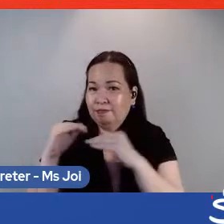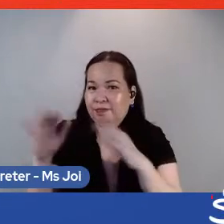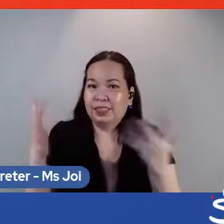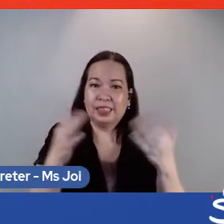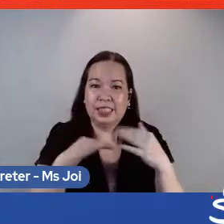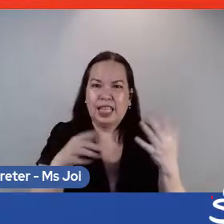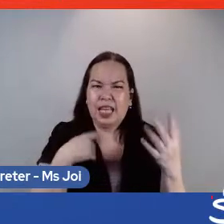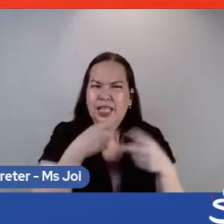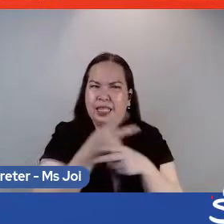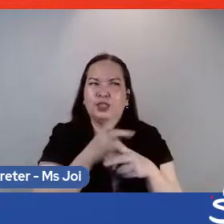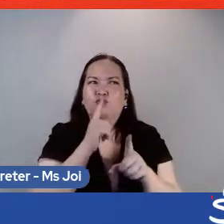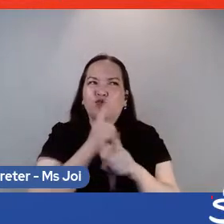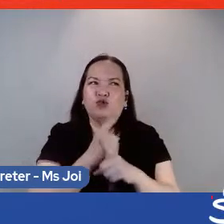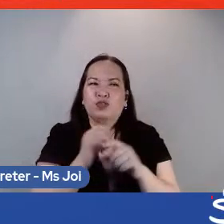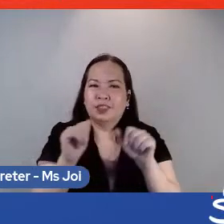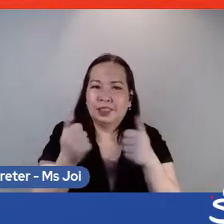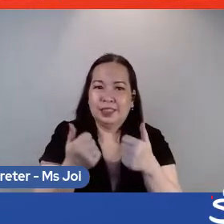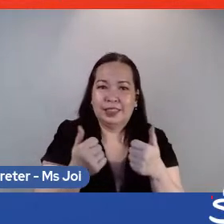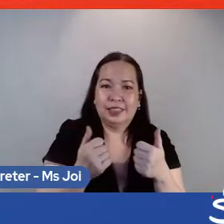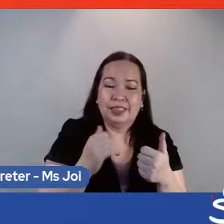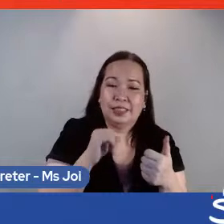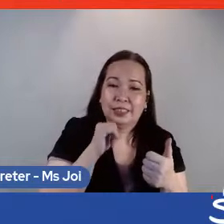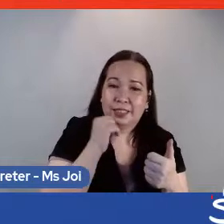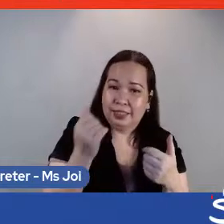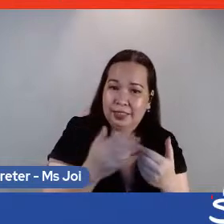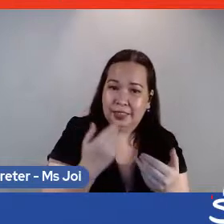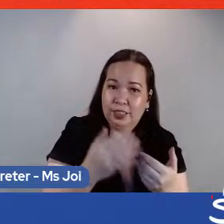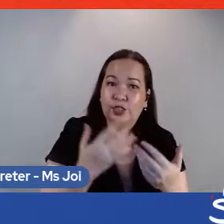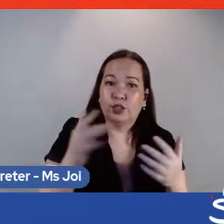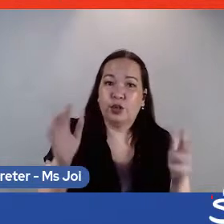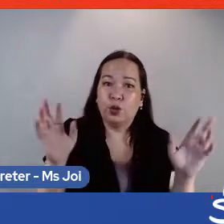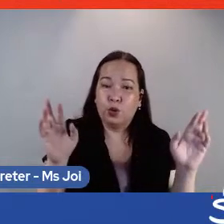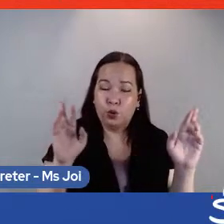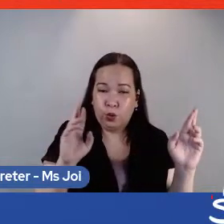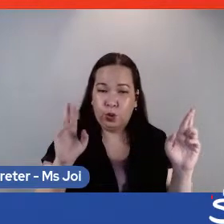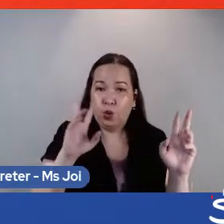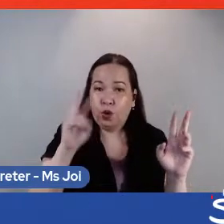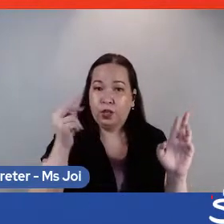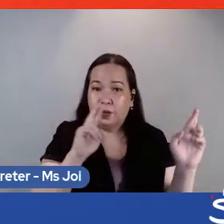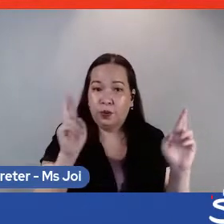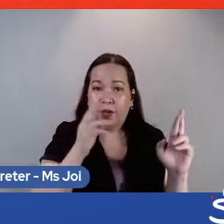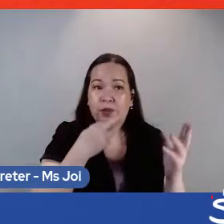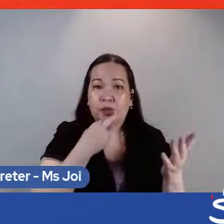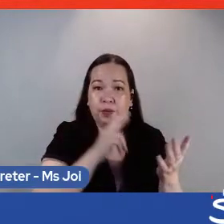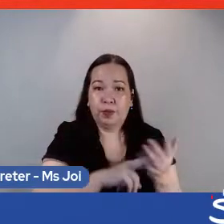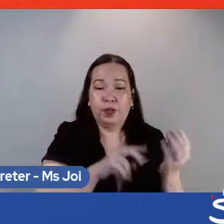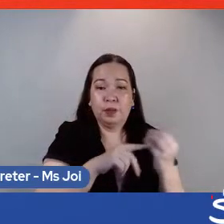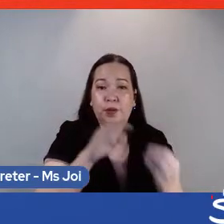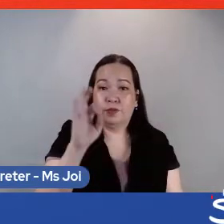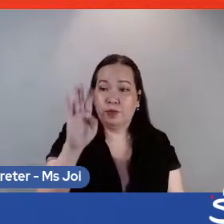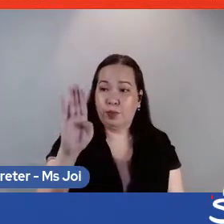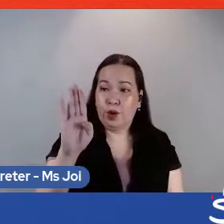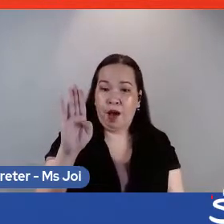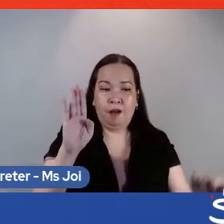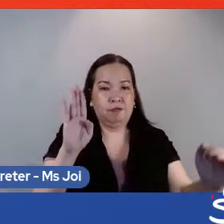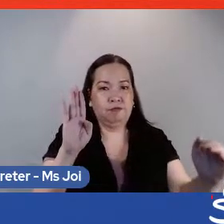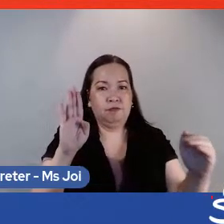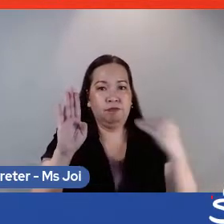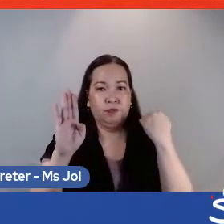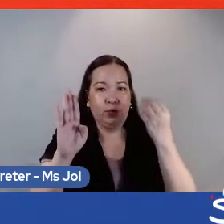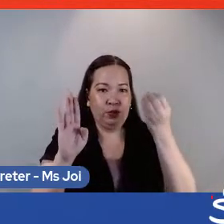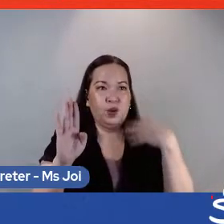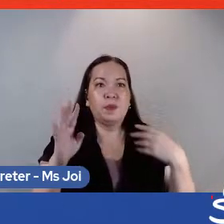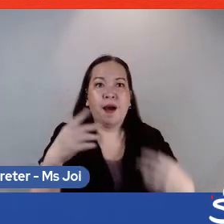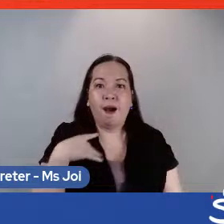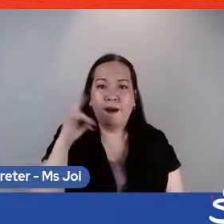a challenge. When we released our report on the Facebook ads, for example, we received information from our readers that they're also seeing ads